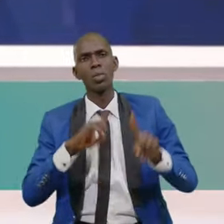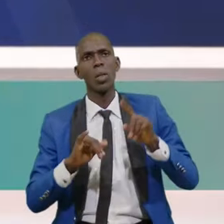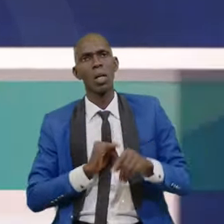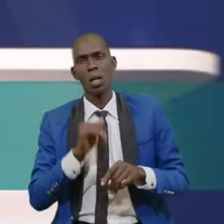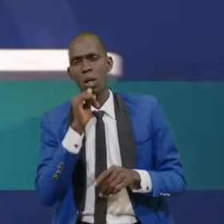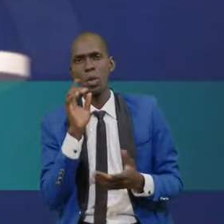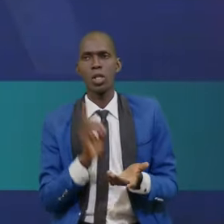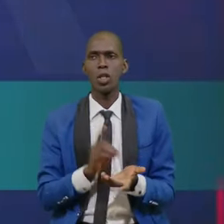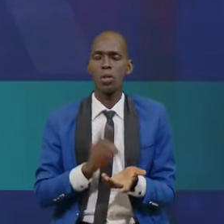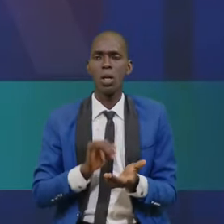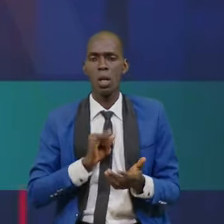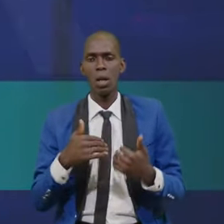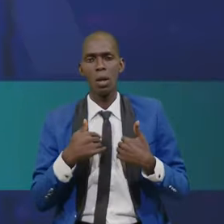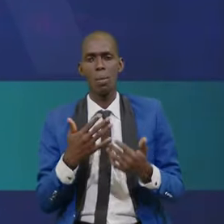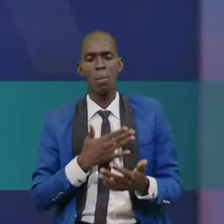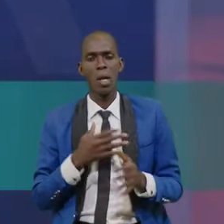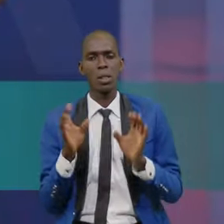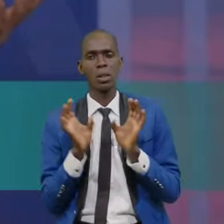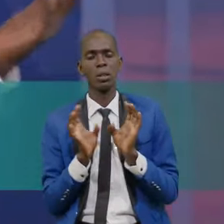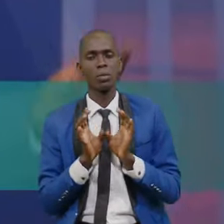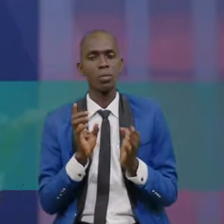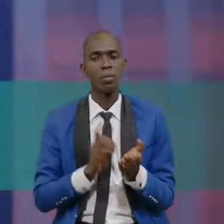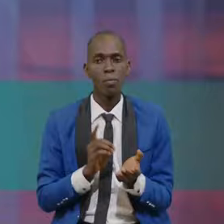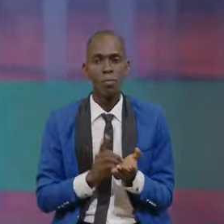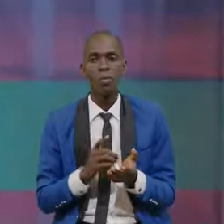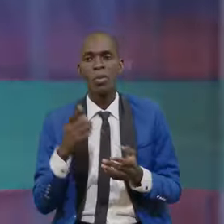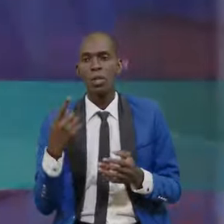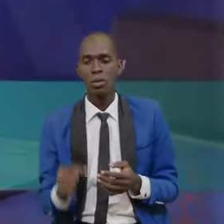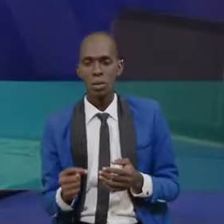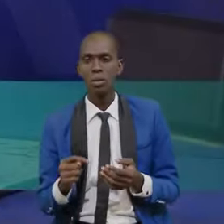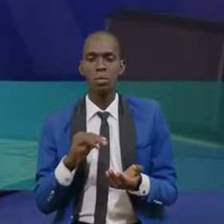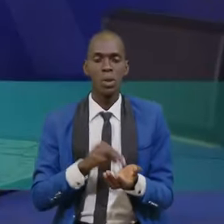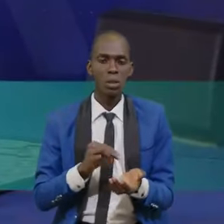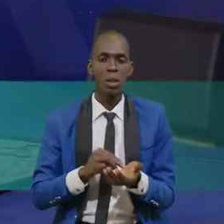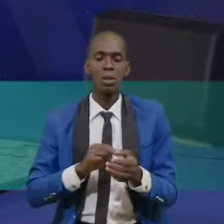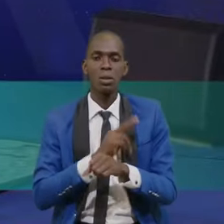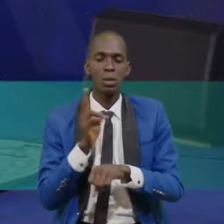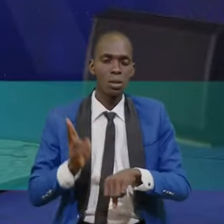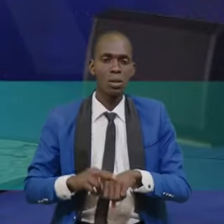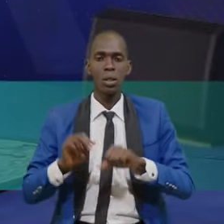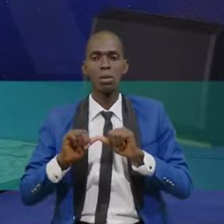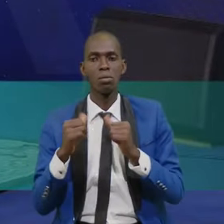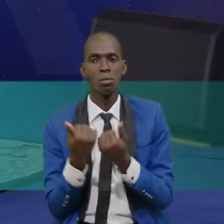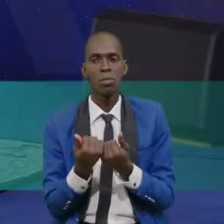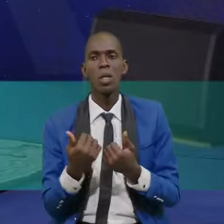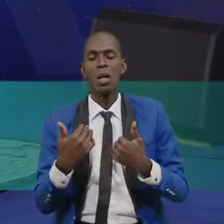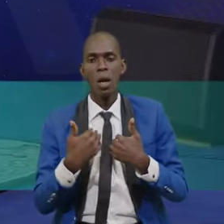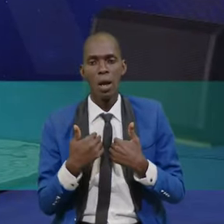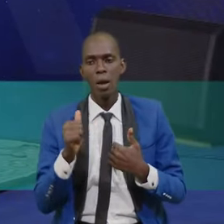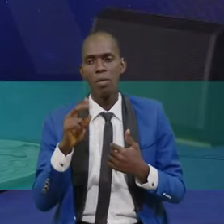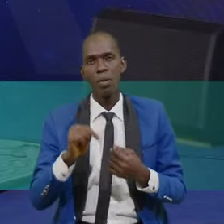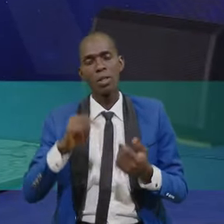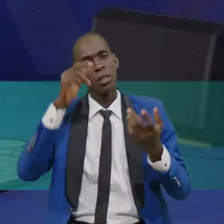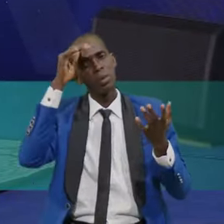practice. The Medical National Association, they have an expectation.